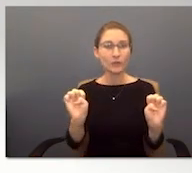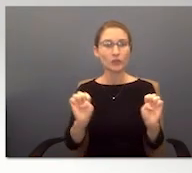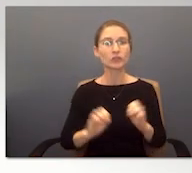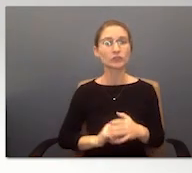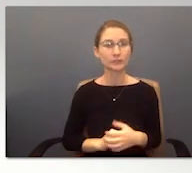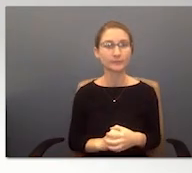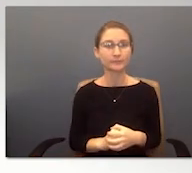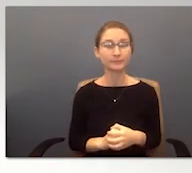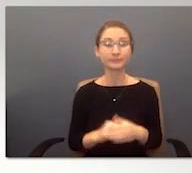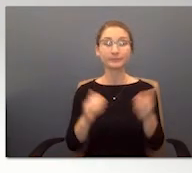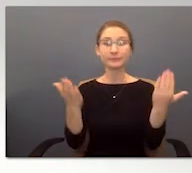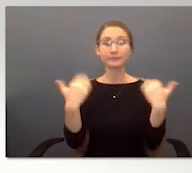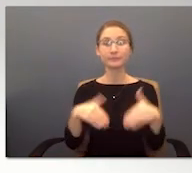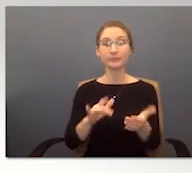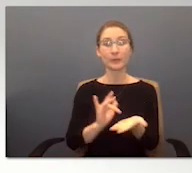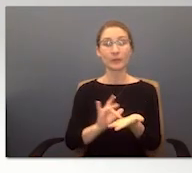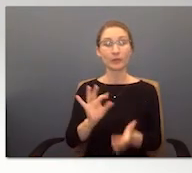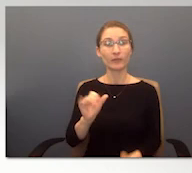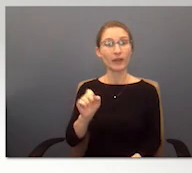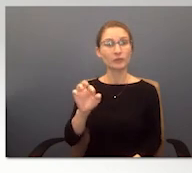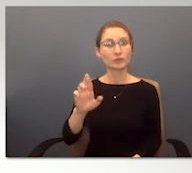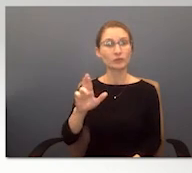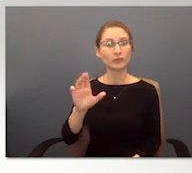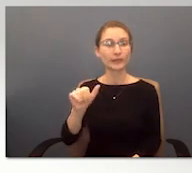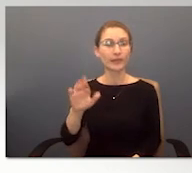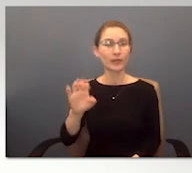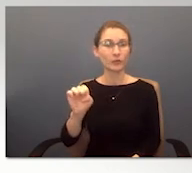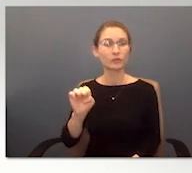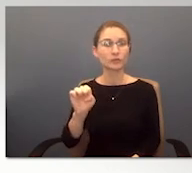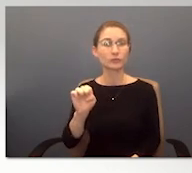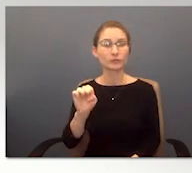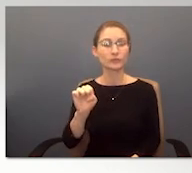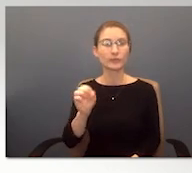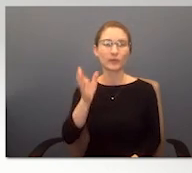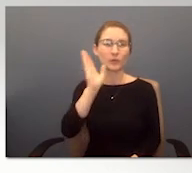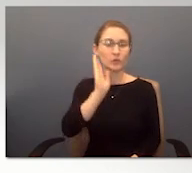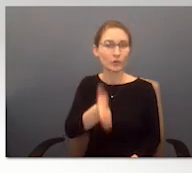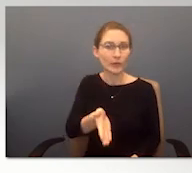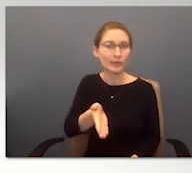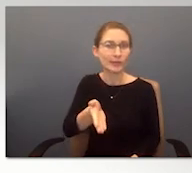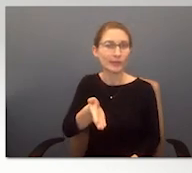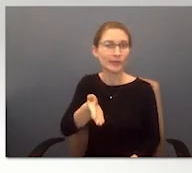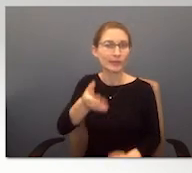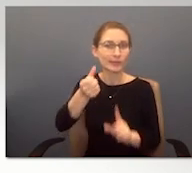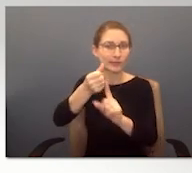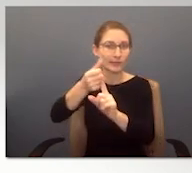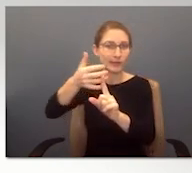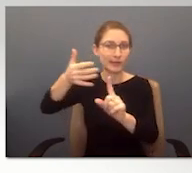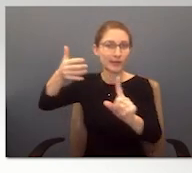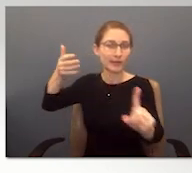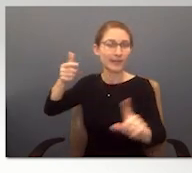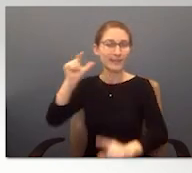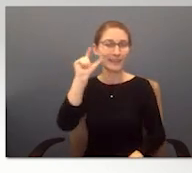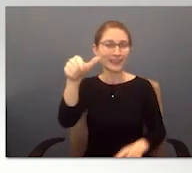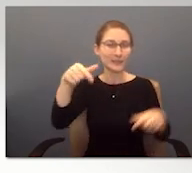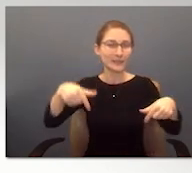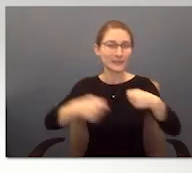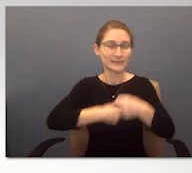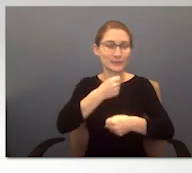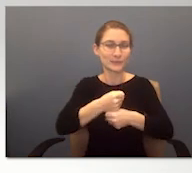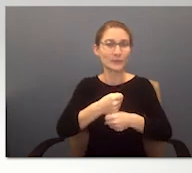foster care I talked about, more information there, and you'll hear about our medical foster care recruitment efforts this year. And